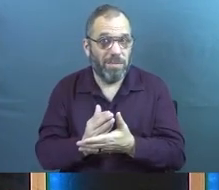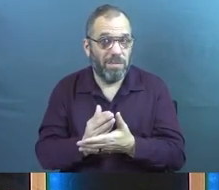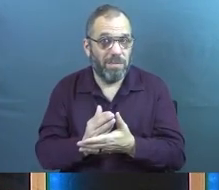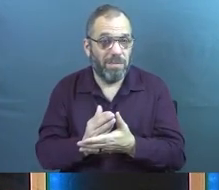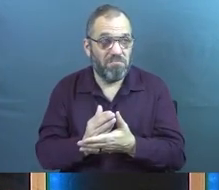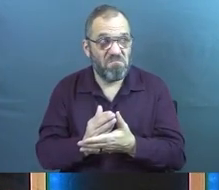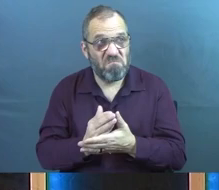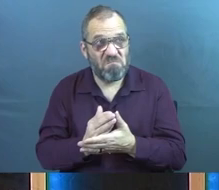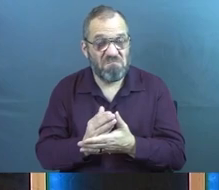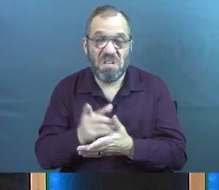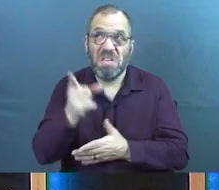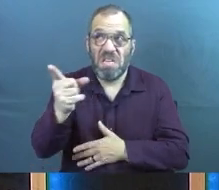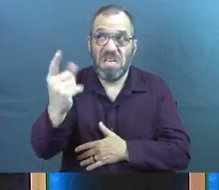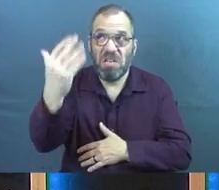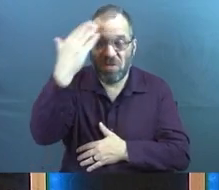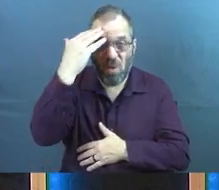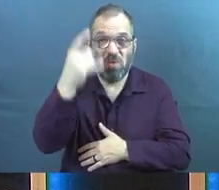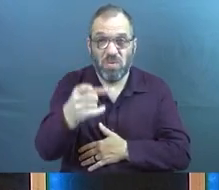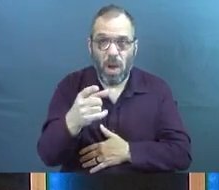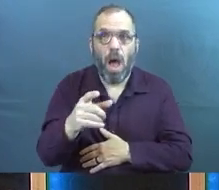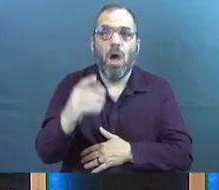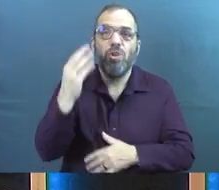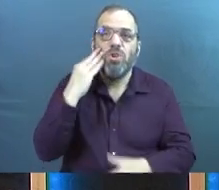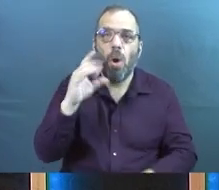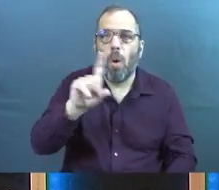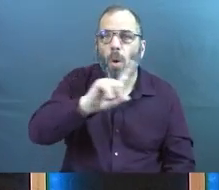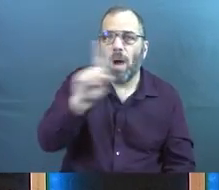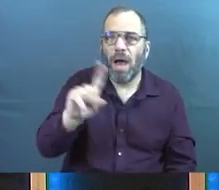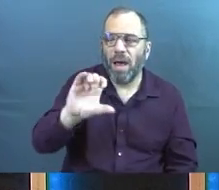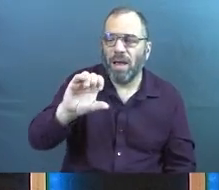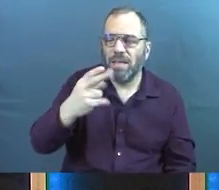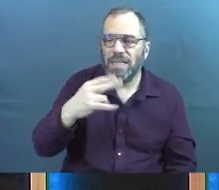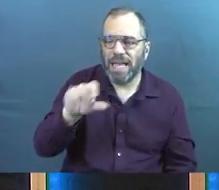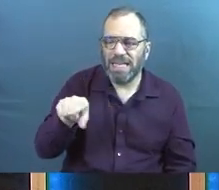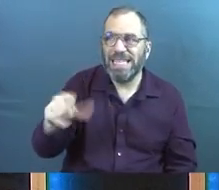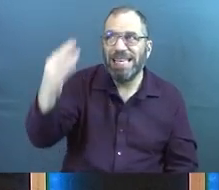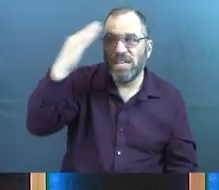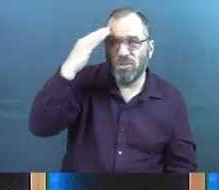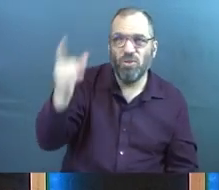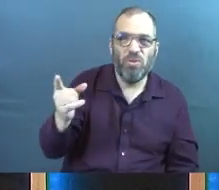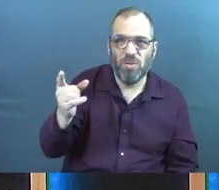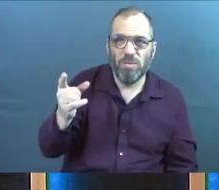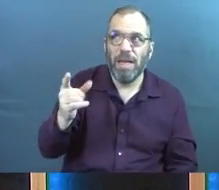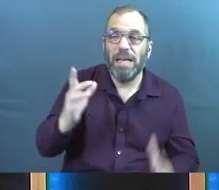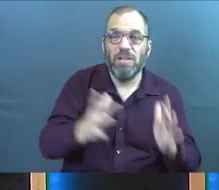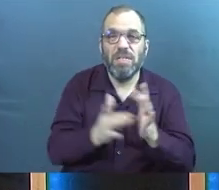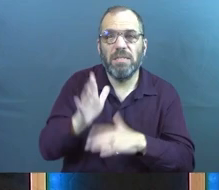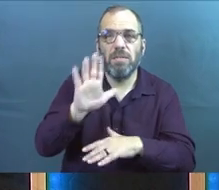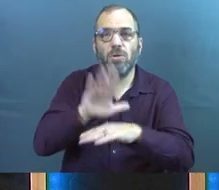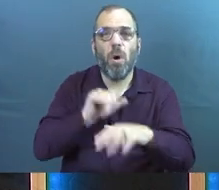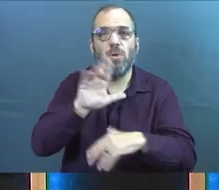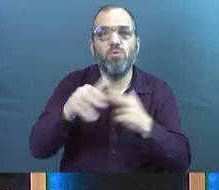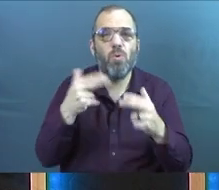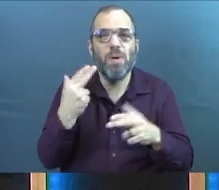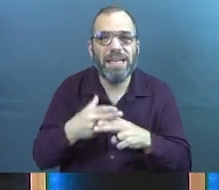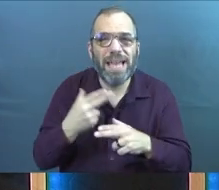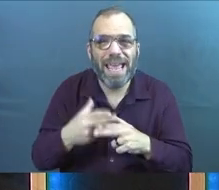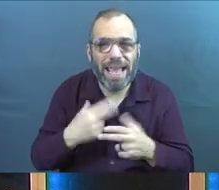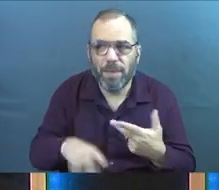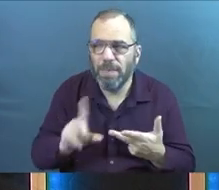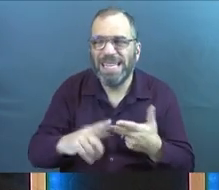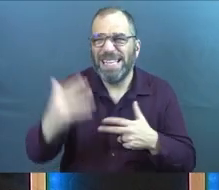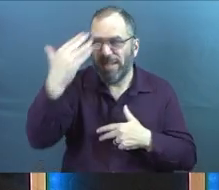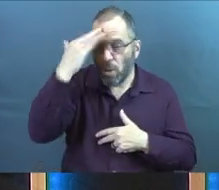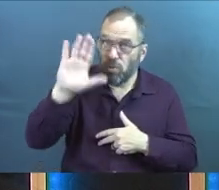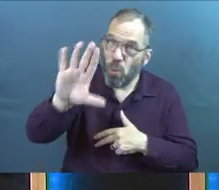us. Just like he did for Zacchaeus, maybe for you to receive Jesus, you need to know that he calls you by name. That he knows